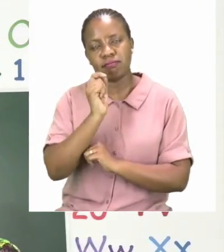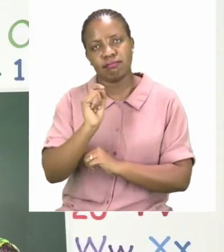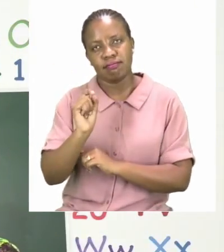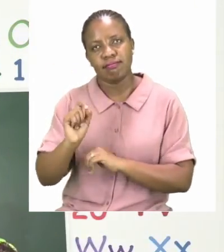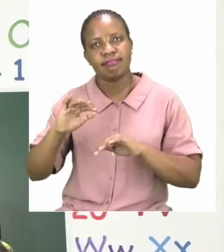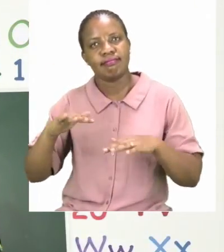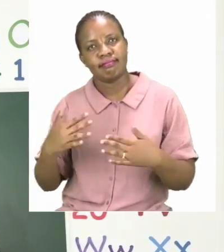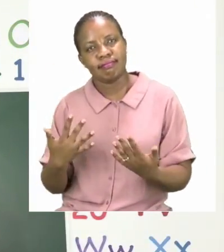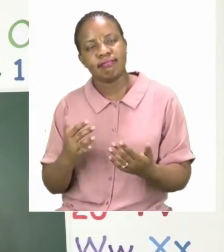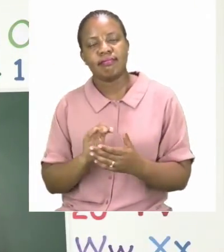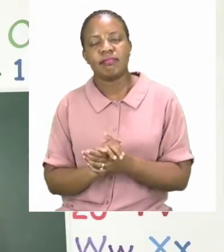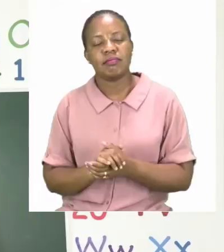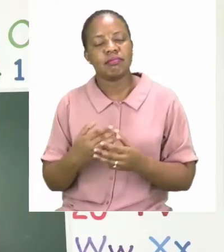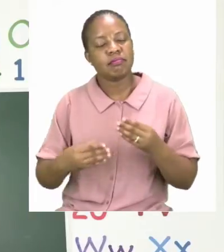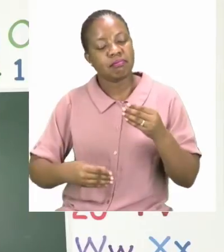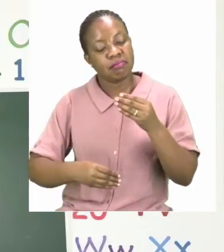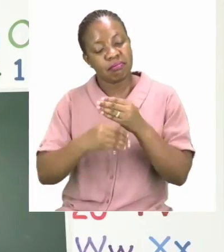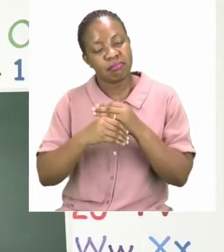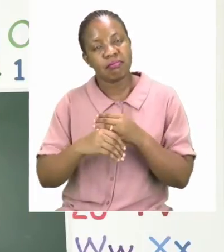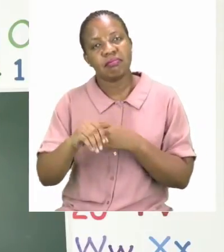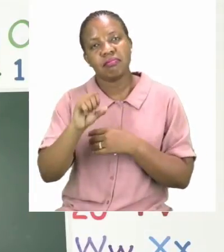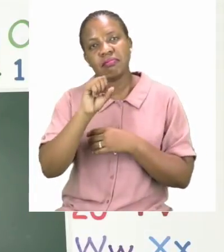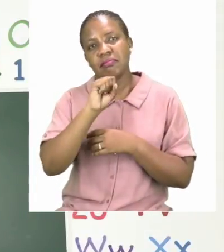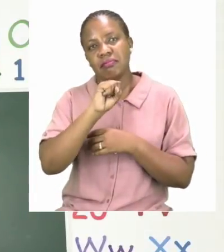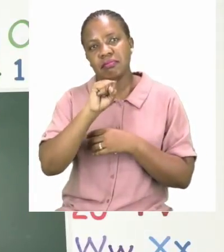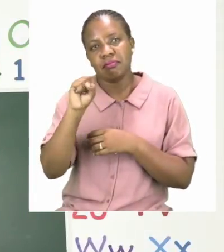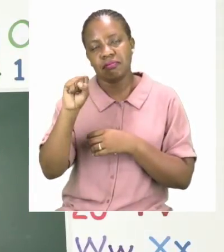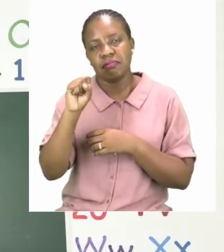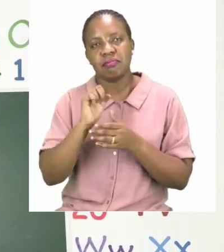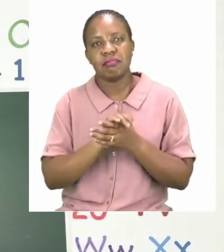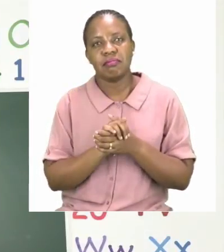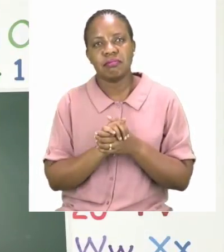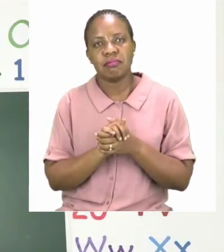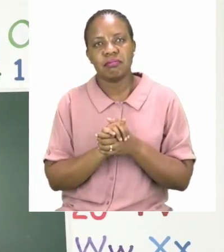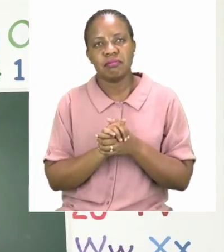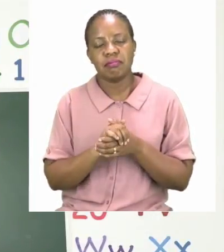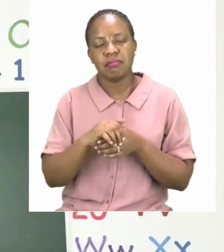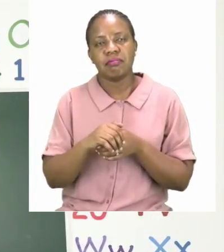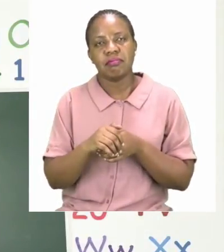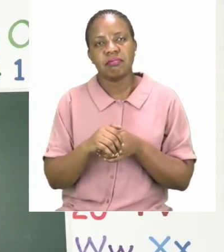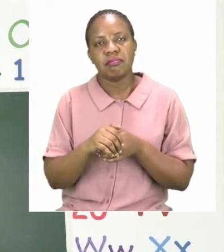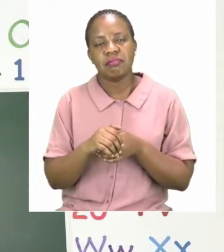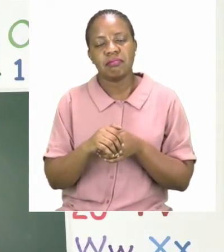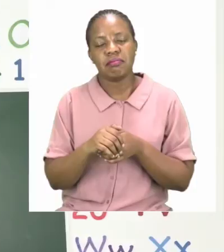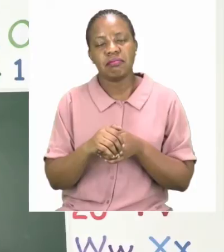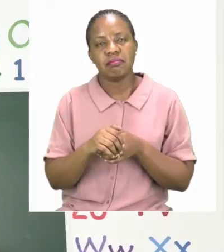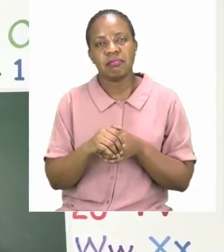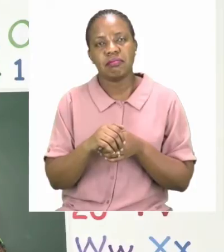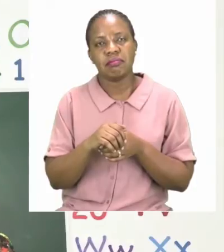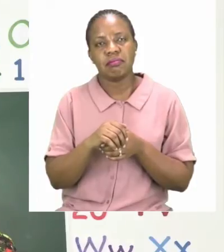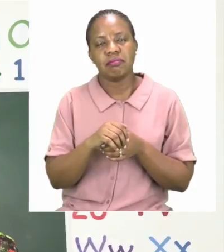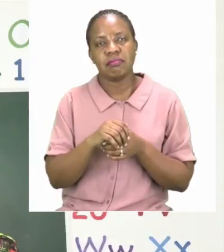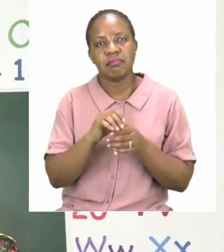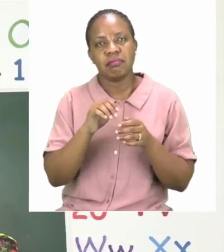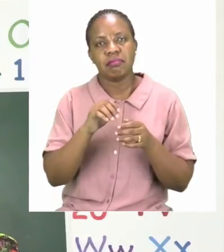plural, we add an S to the word, and it changes